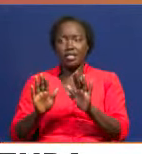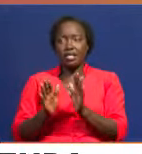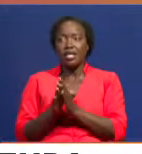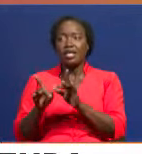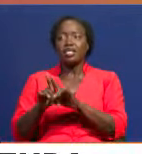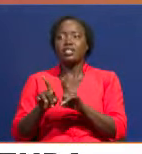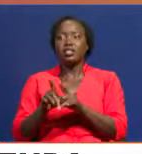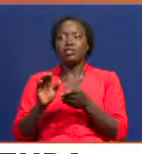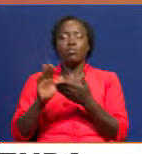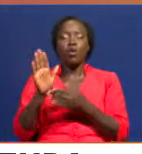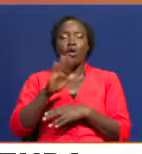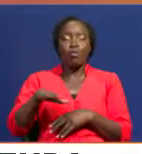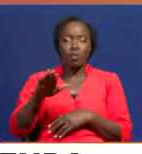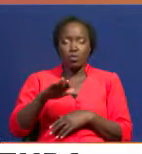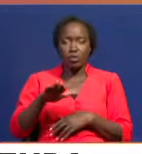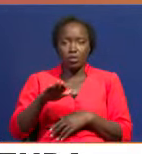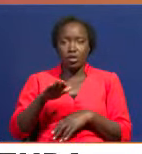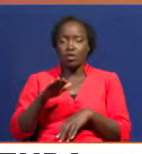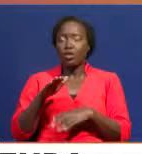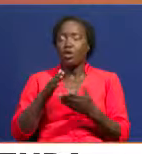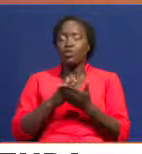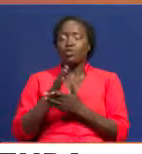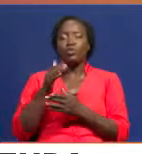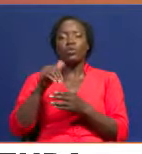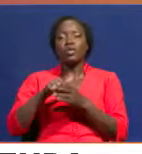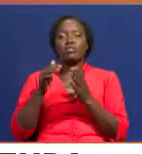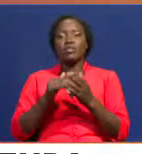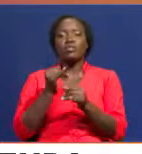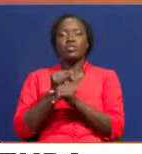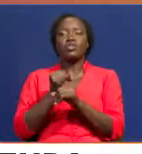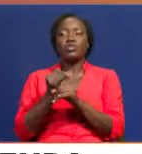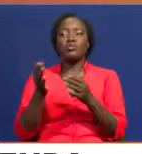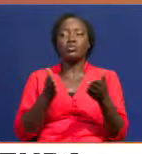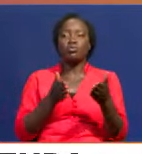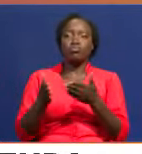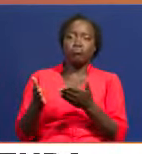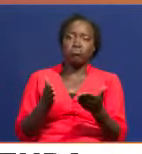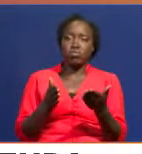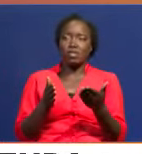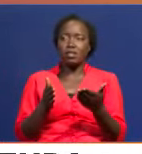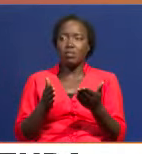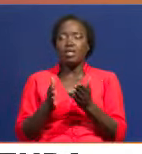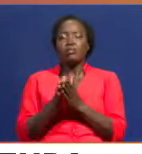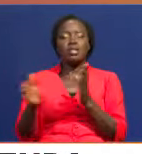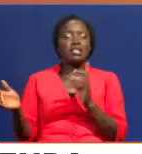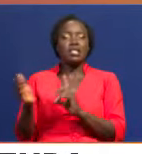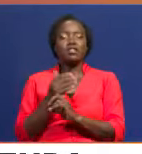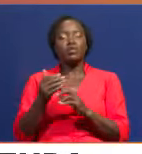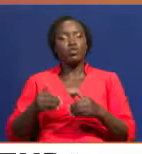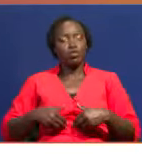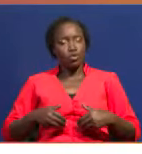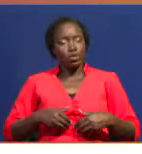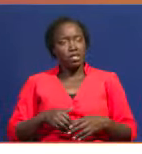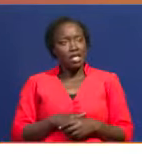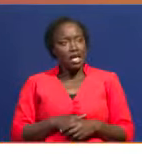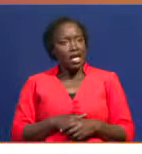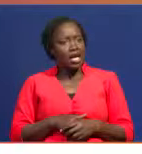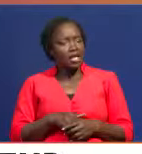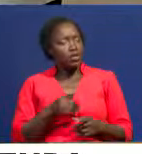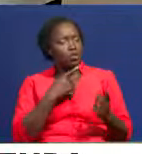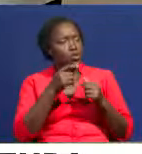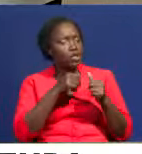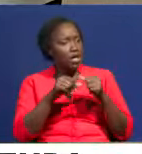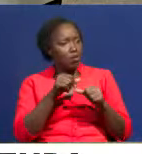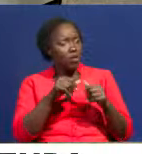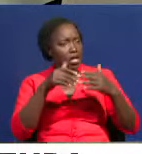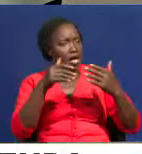even getting more platforms through calling investors who can give jobs to us, it will be a great milestone for us as youths. Okay. Yes. And Moses, we're talking